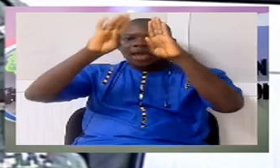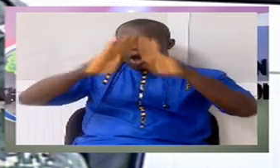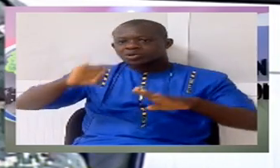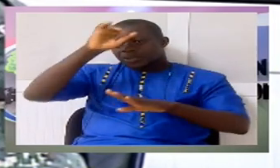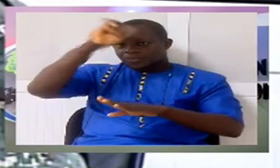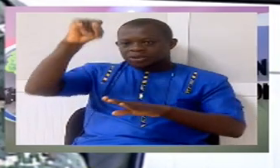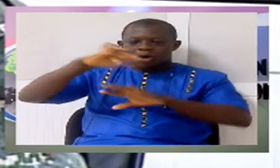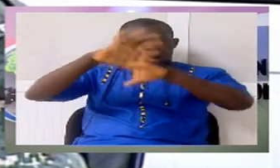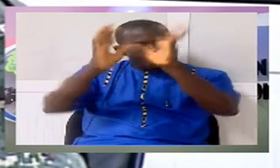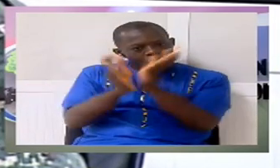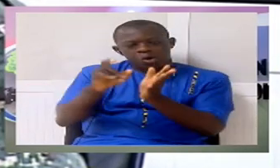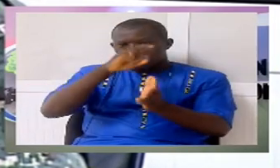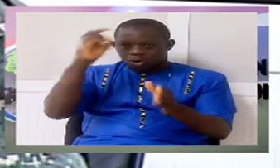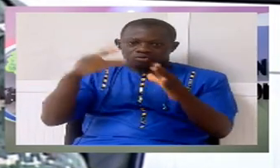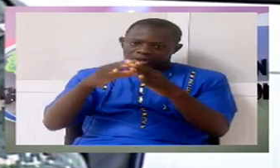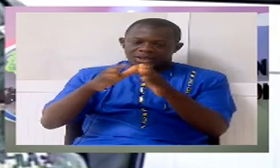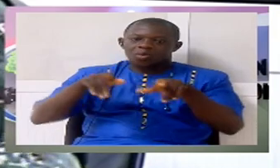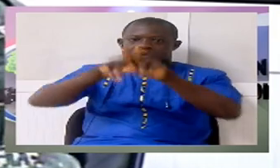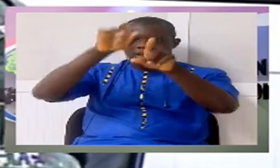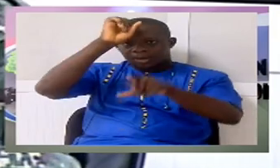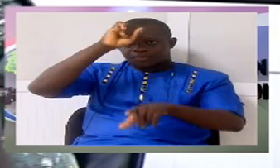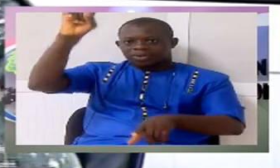All of us, we are at the state house working for the president.